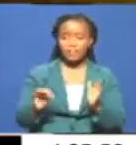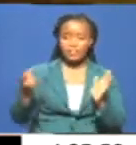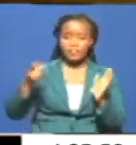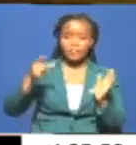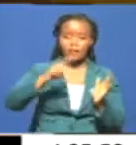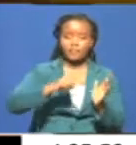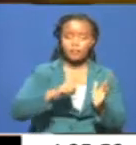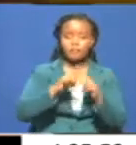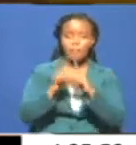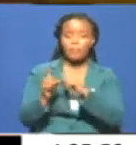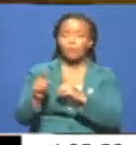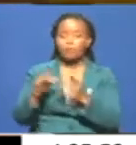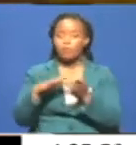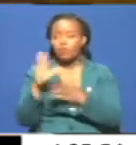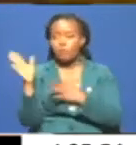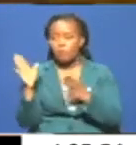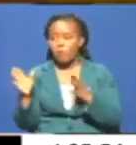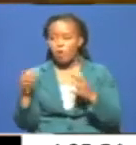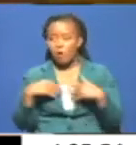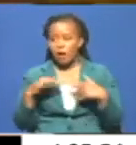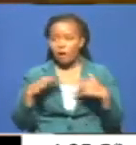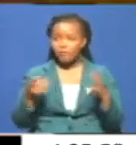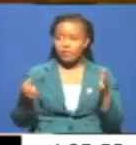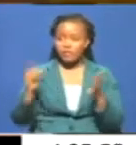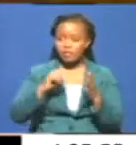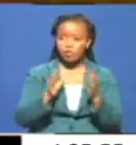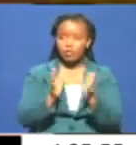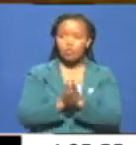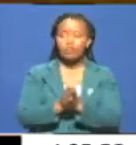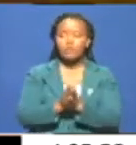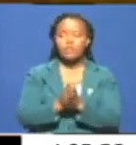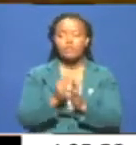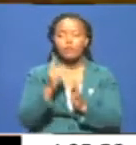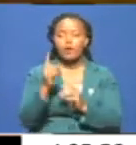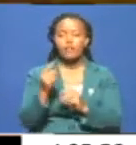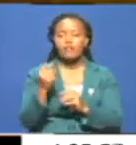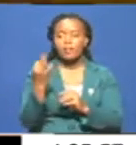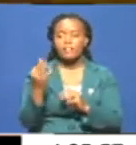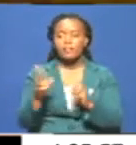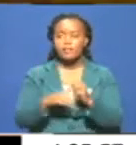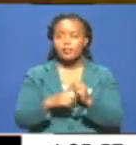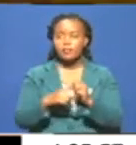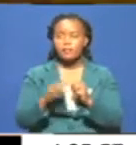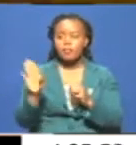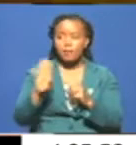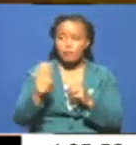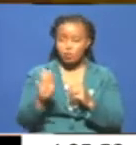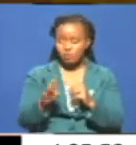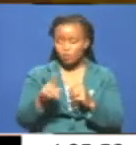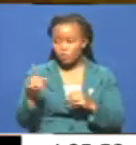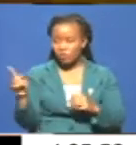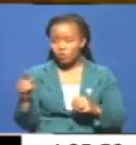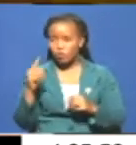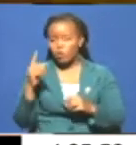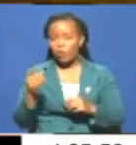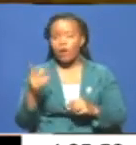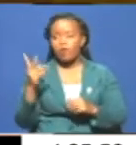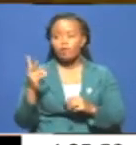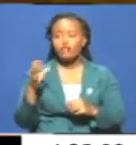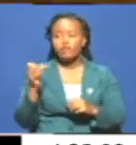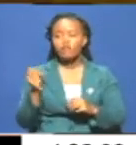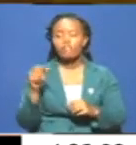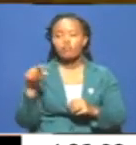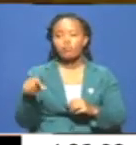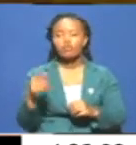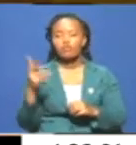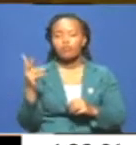from 136.7 billion shillings in 2020 to 145.44 billion shillings in